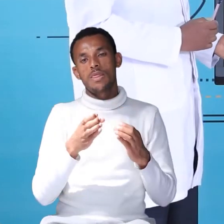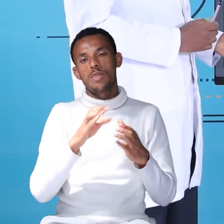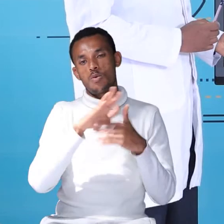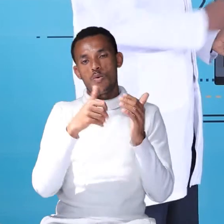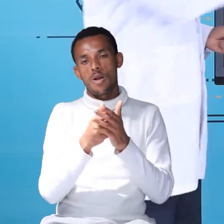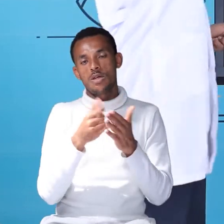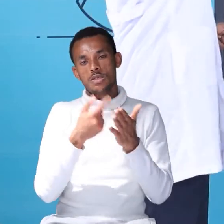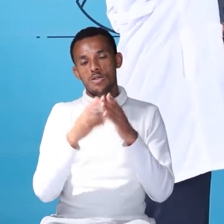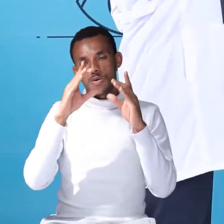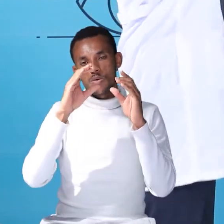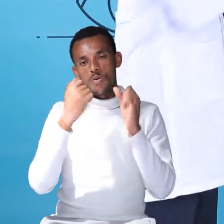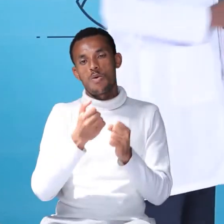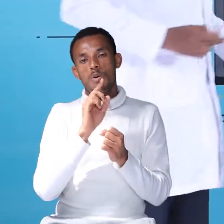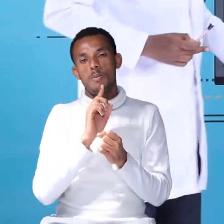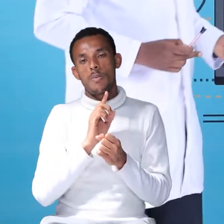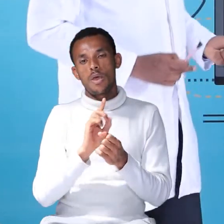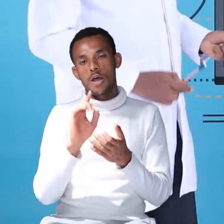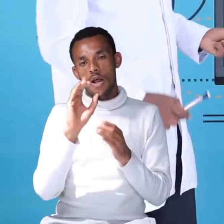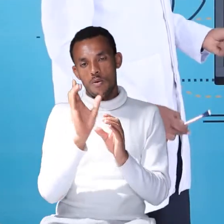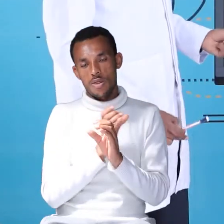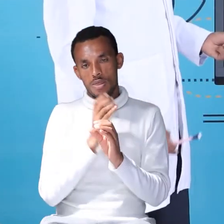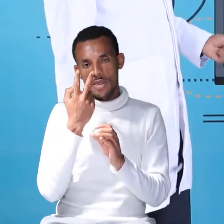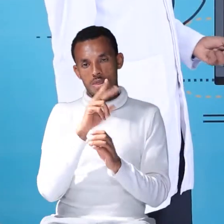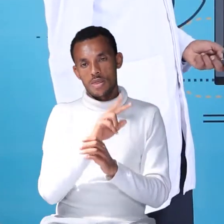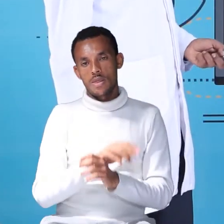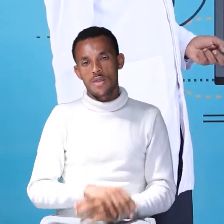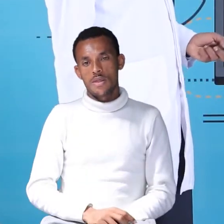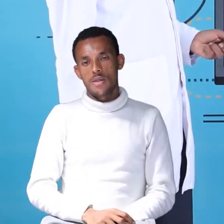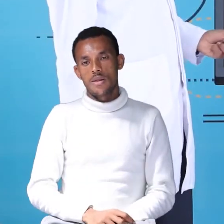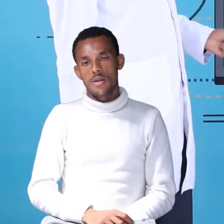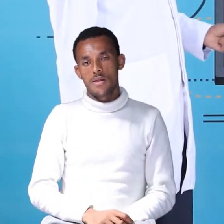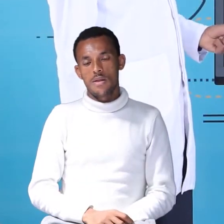So this could be calculated as follows.